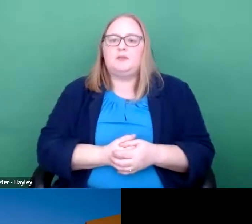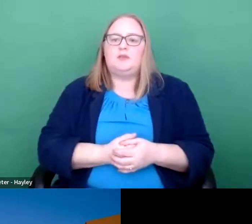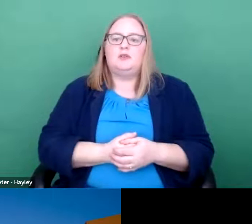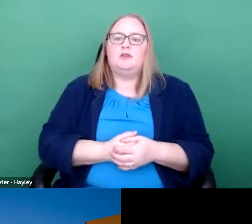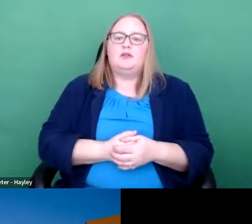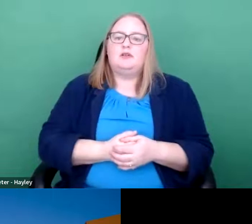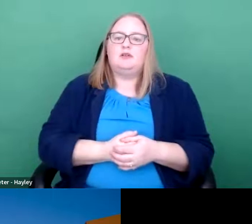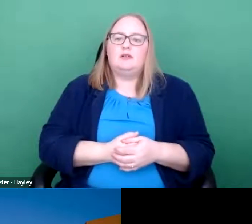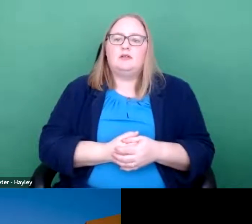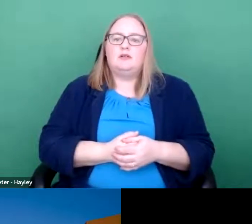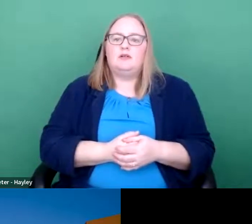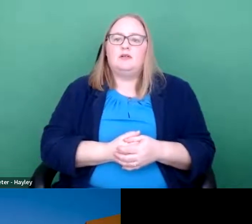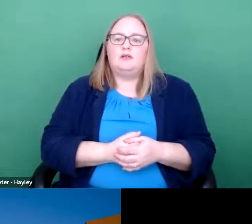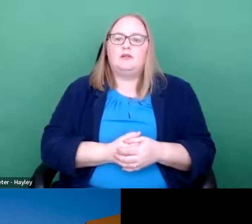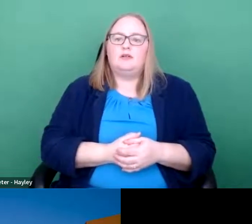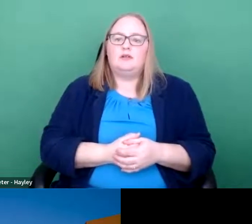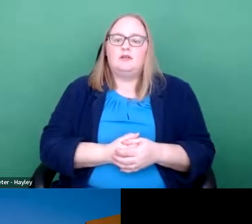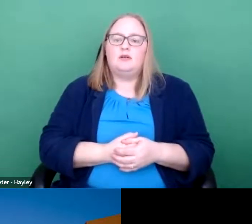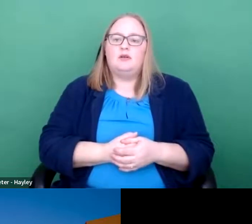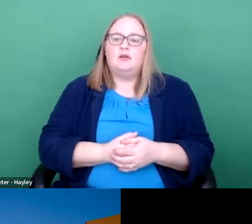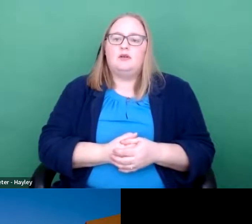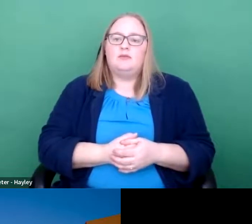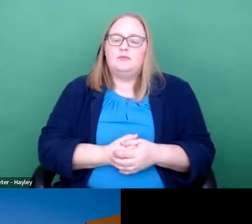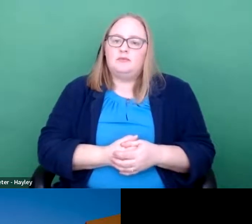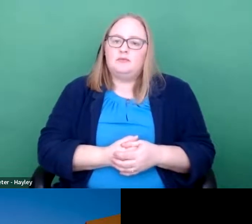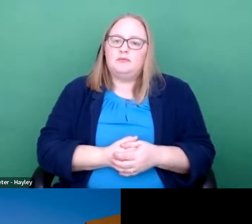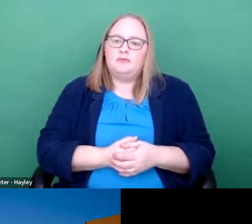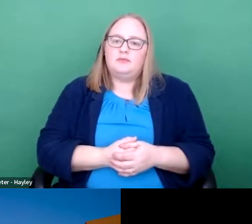And I see there are already quite a few online. Yeah.